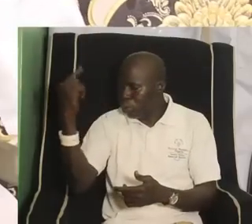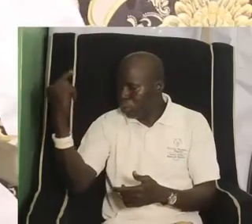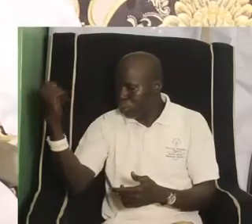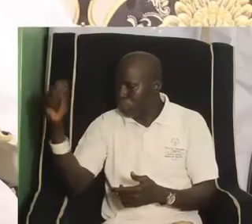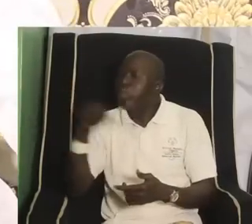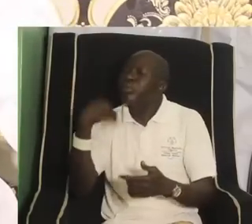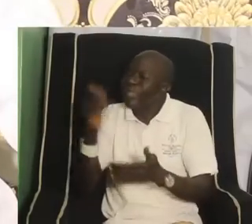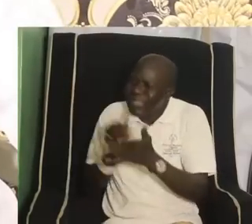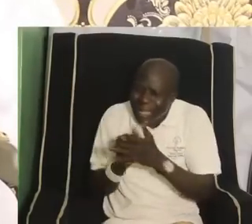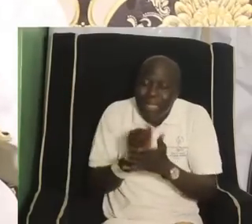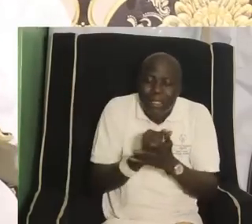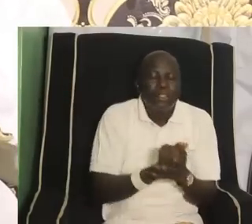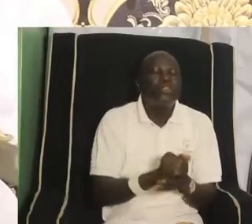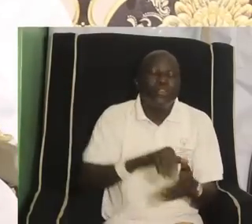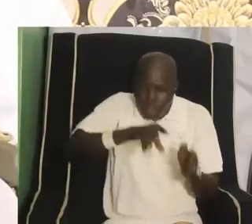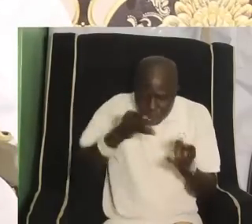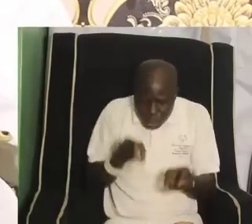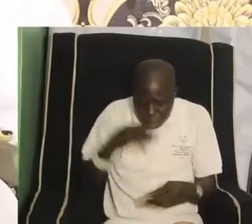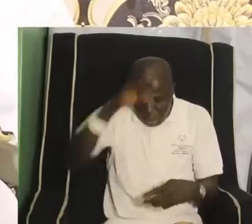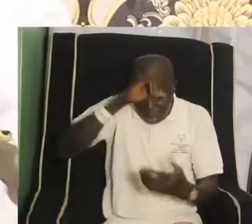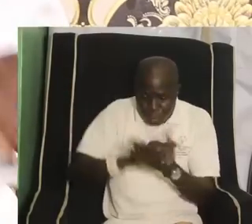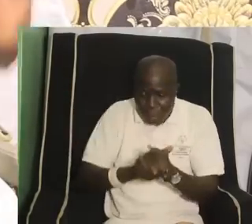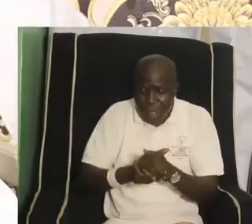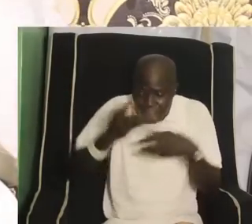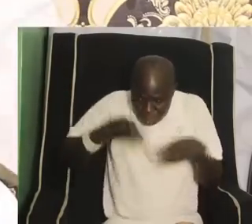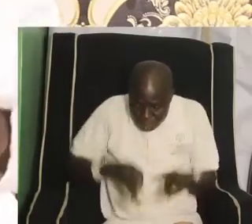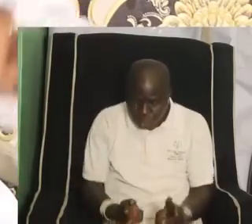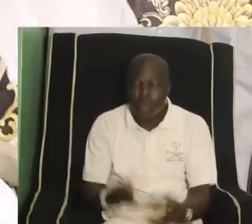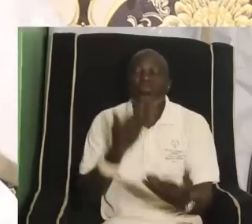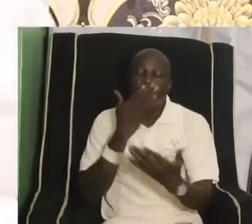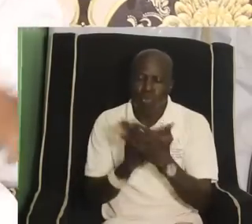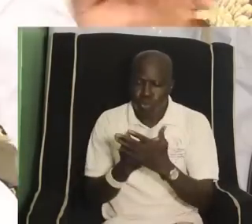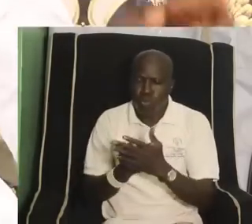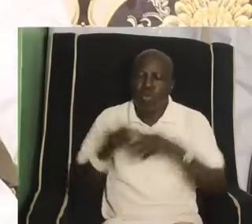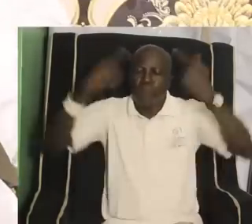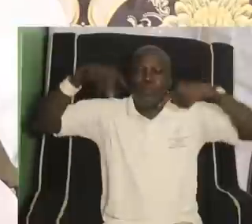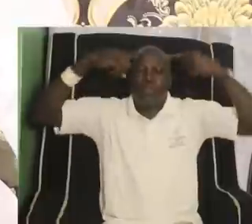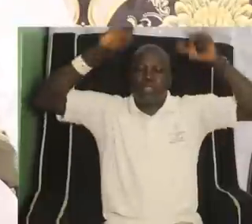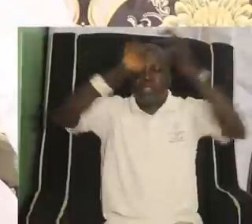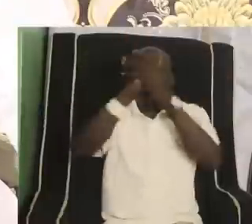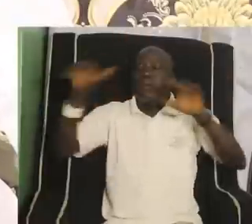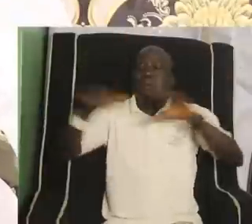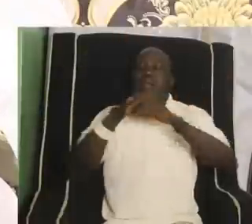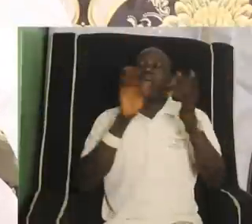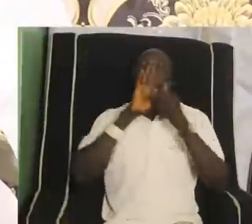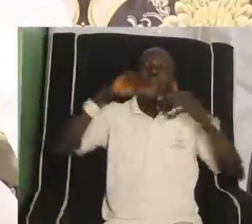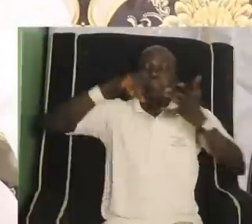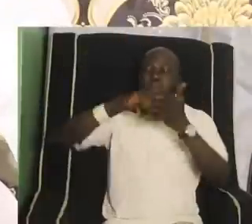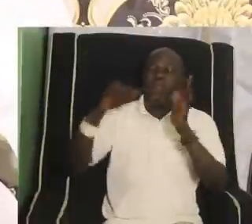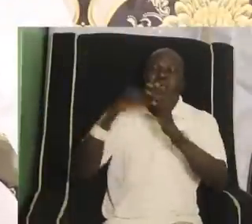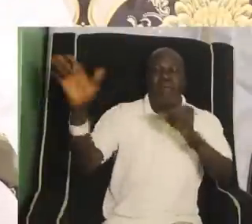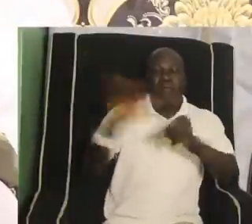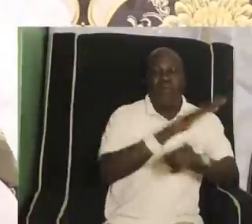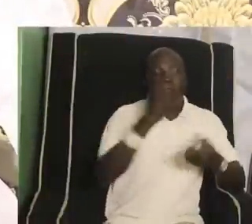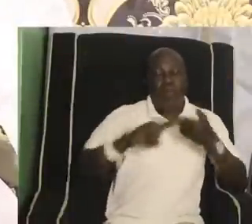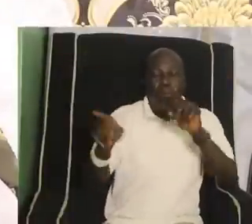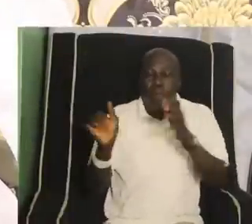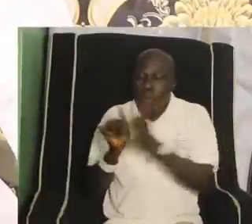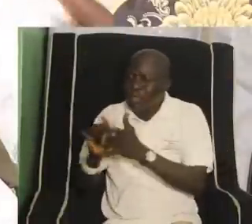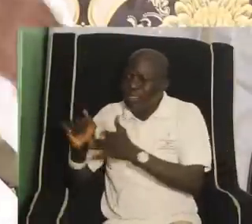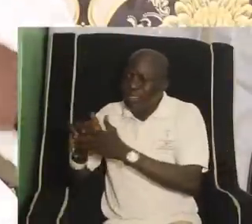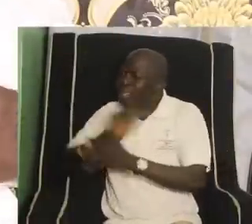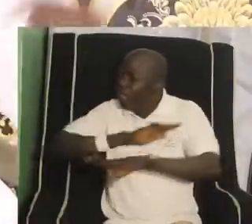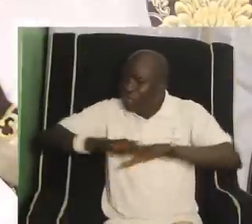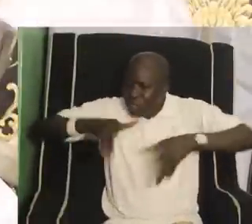husband. Your dream said your husband's way will be prosperous. Your marriage will not be meaningful.